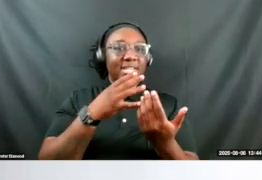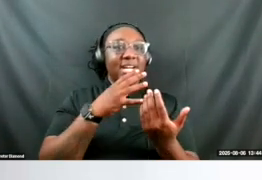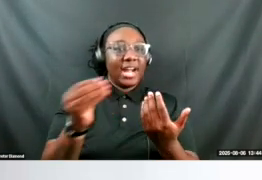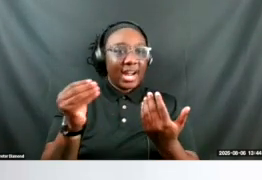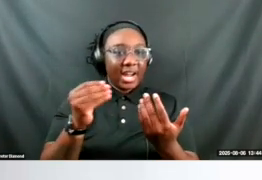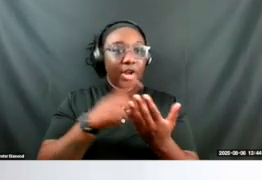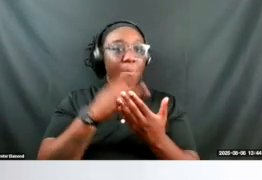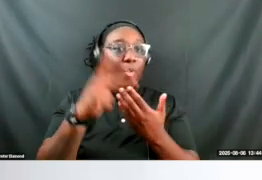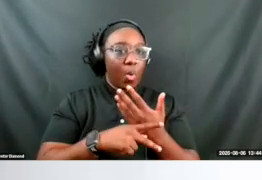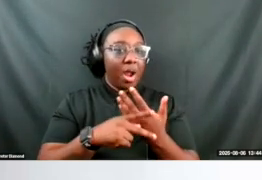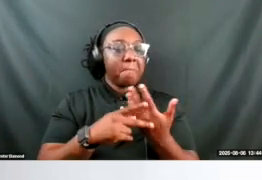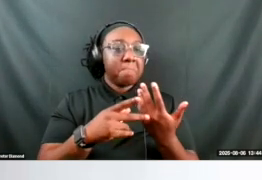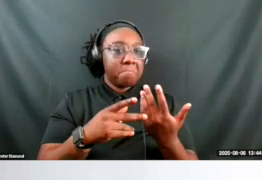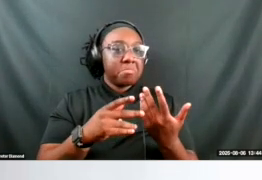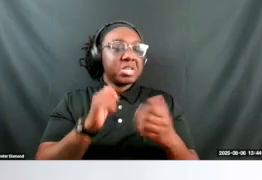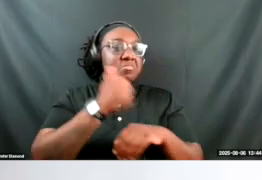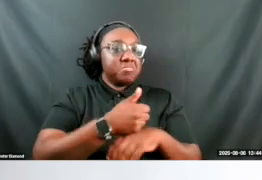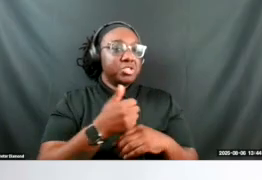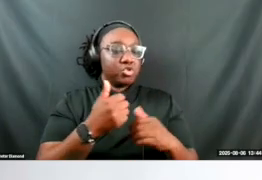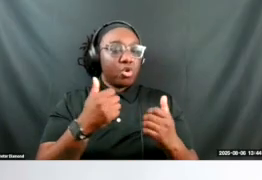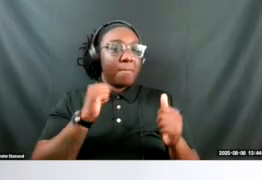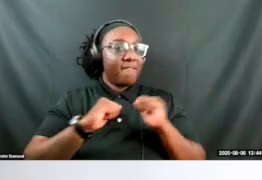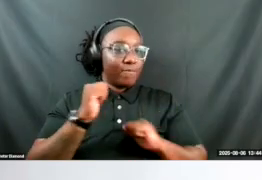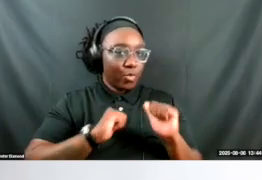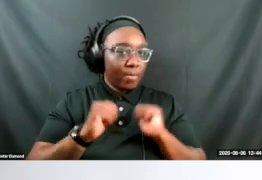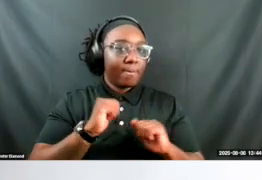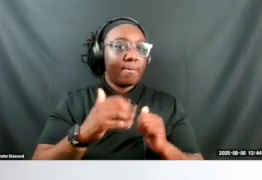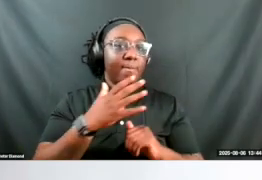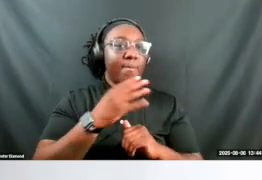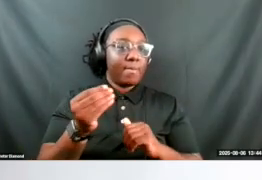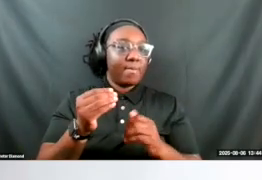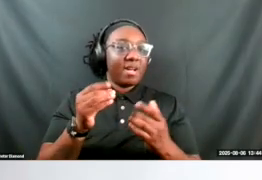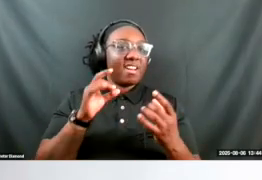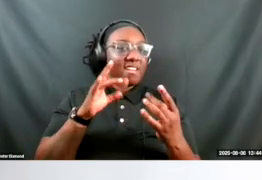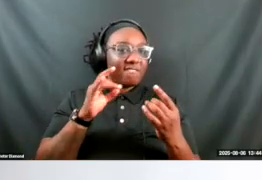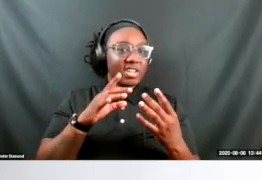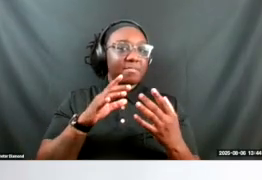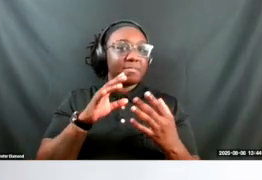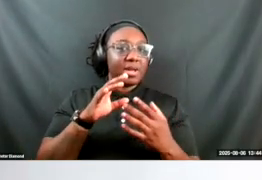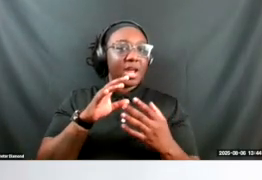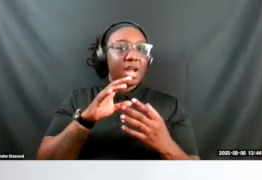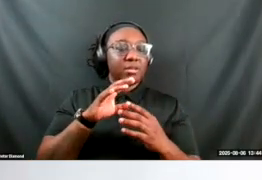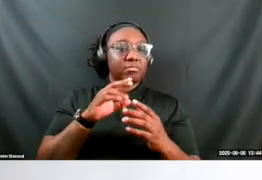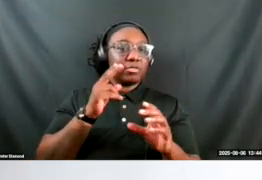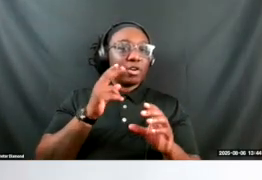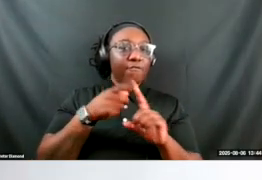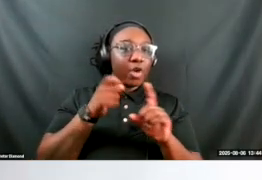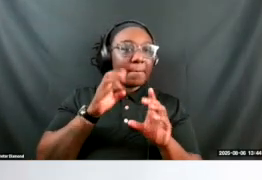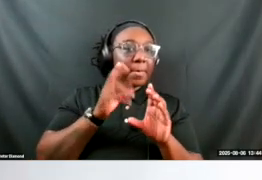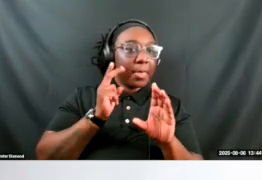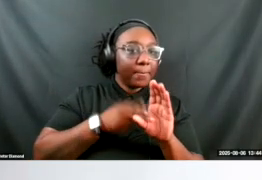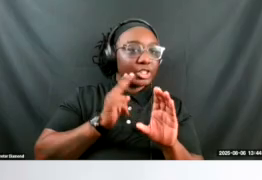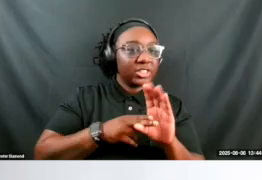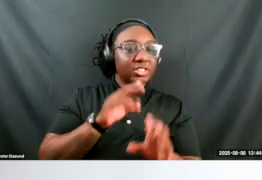be evaluated and included into the AB 630 report. And now we will go ahead and move on into